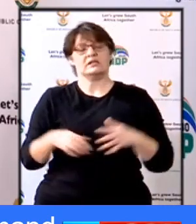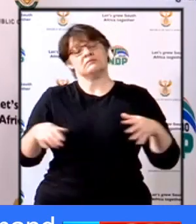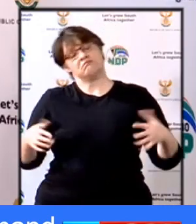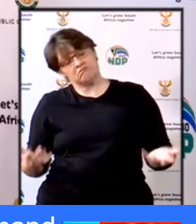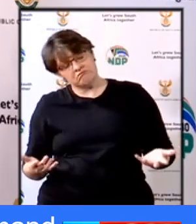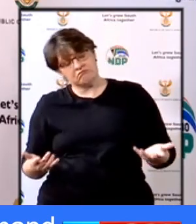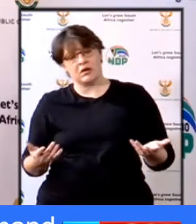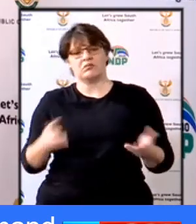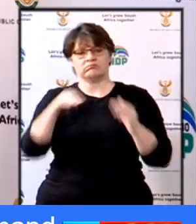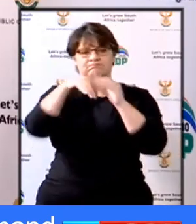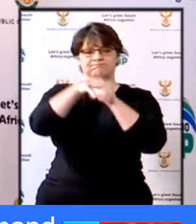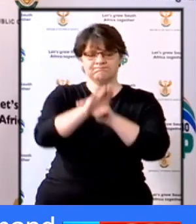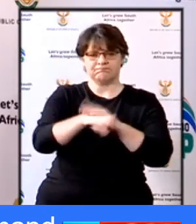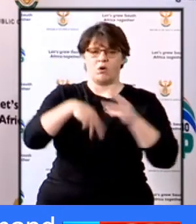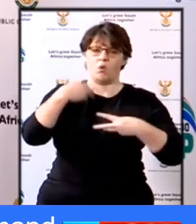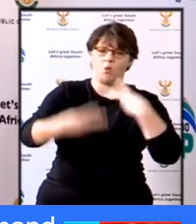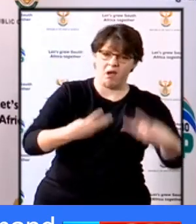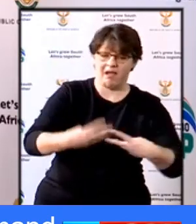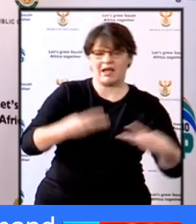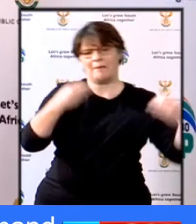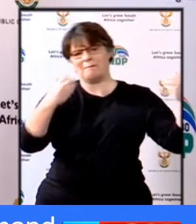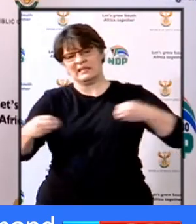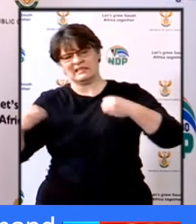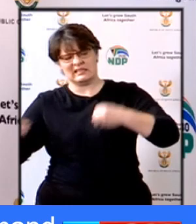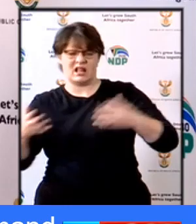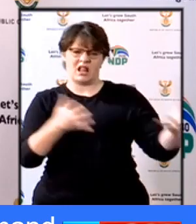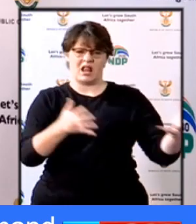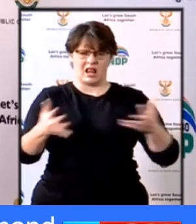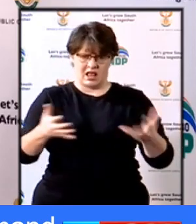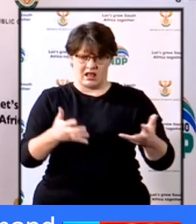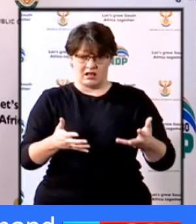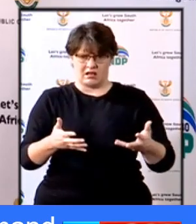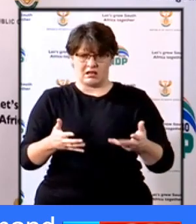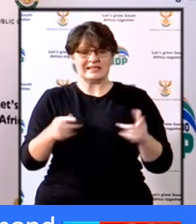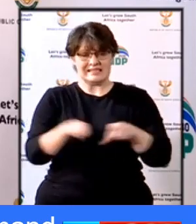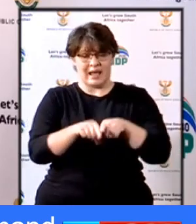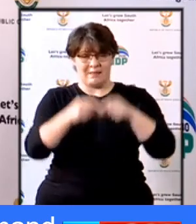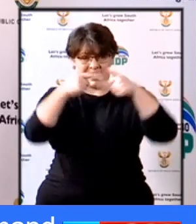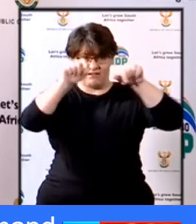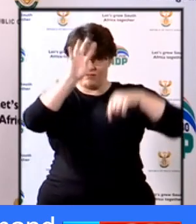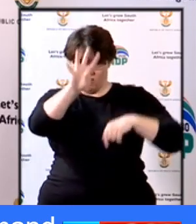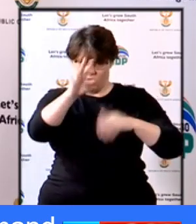going for work or business that is allowed under level 3.